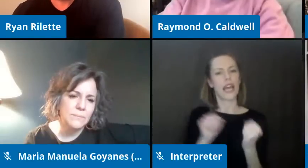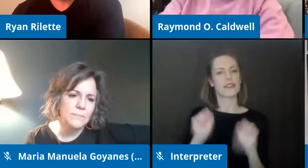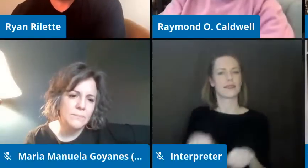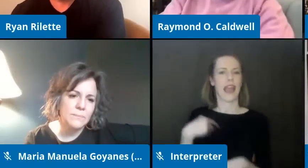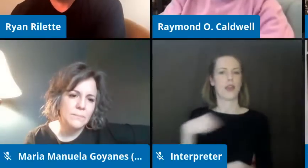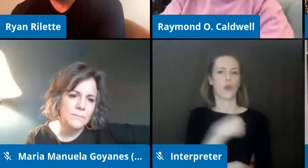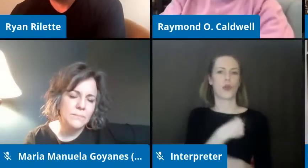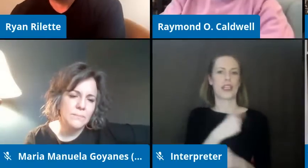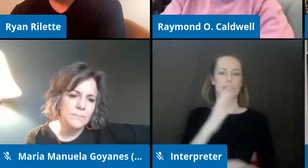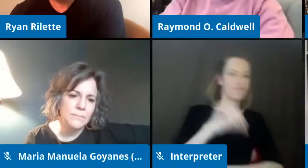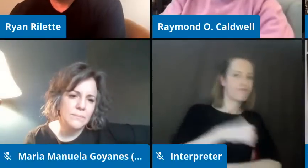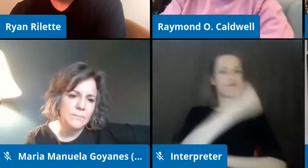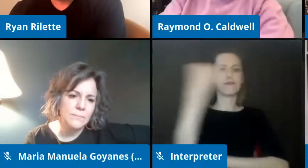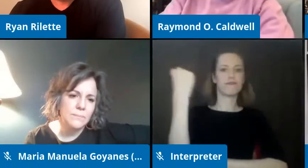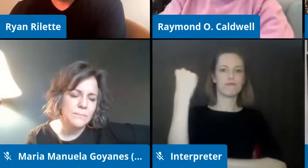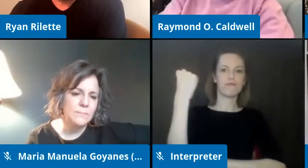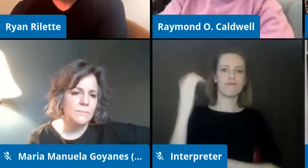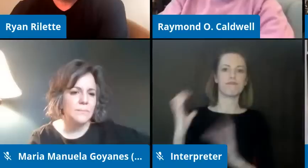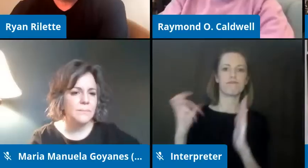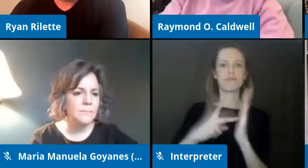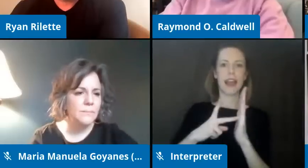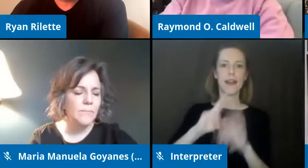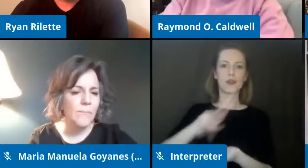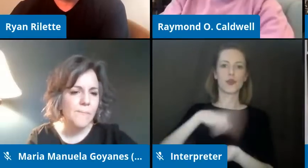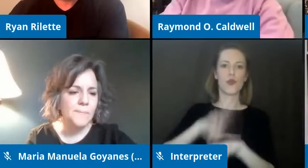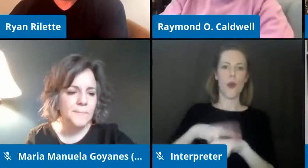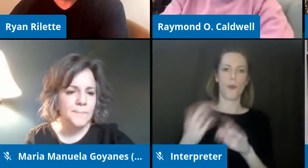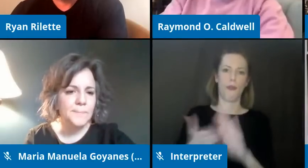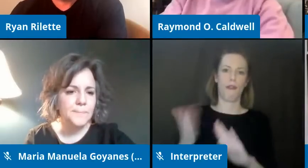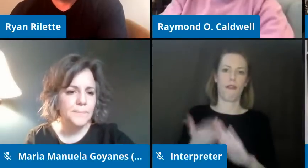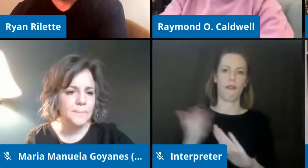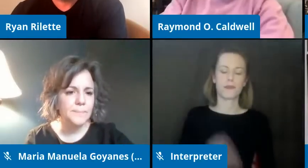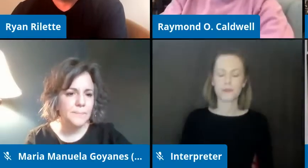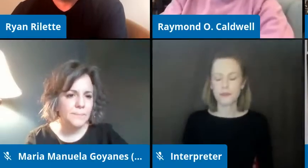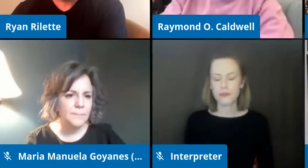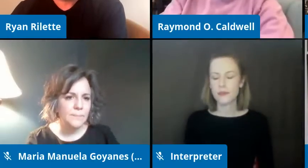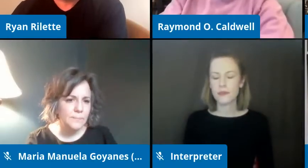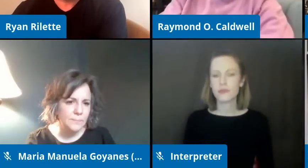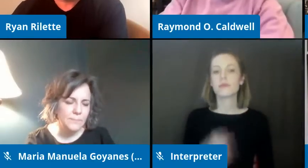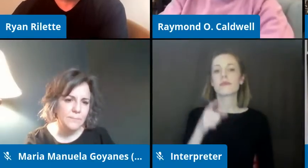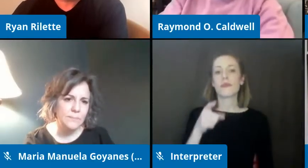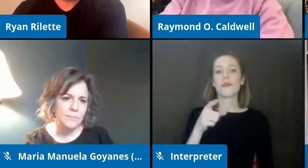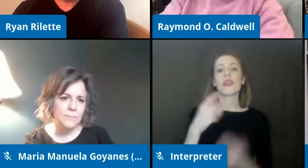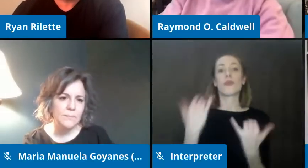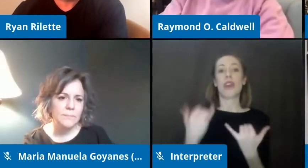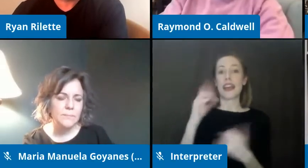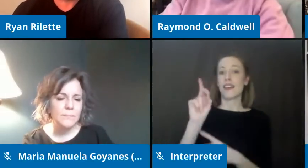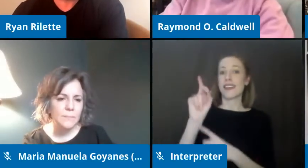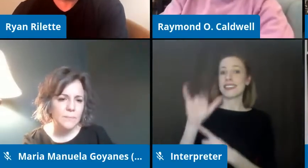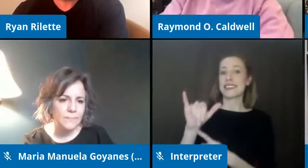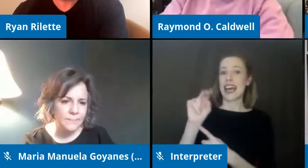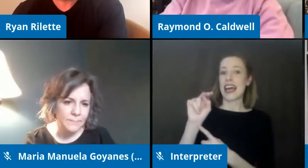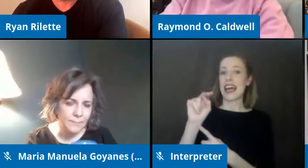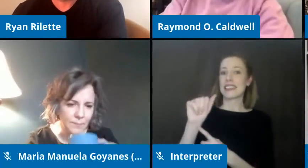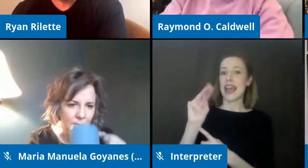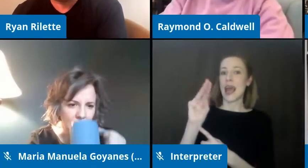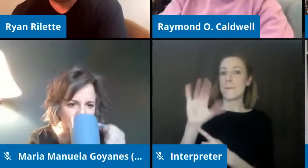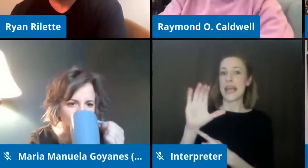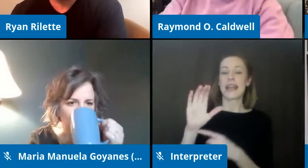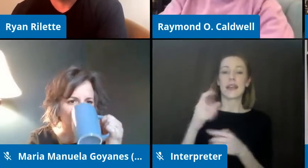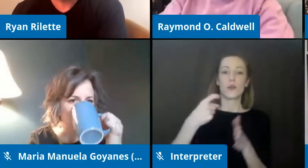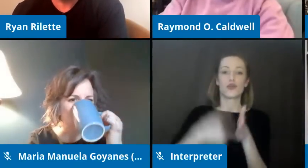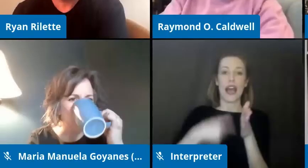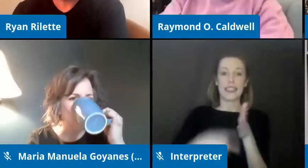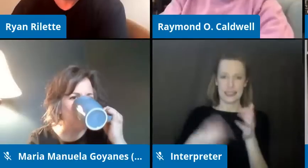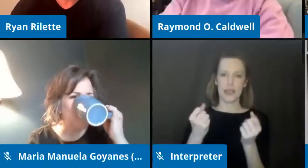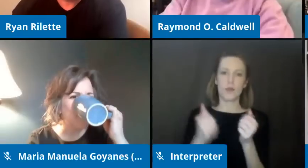the meantime, I mean, the good news about dynamic pricing, which I think we all, for the most part, have moved to, is that dynamic pricing is not